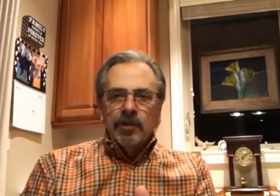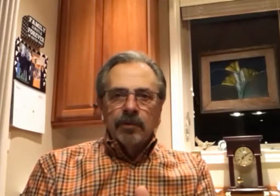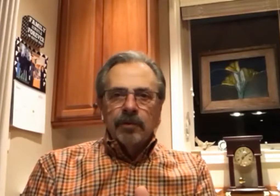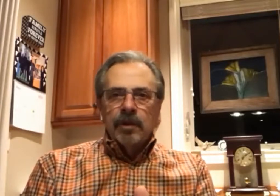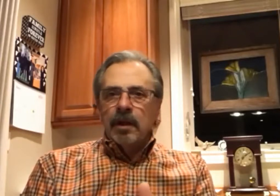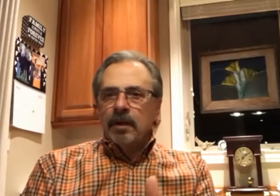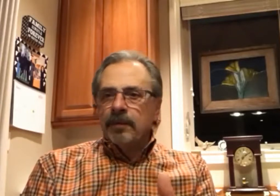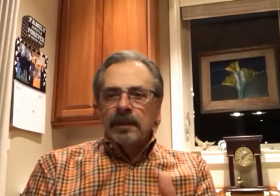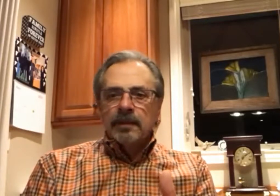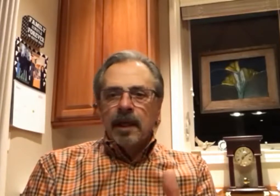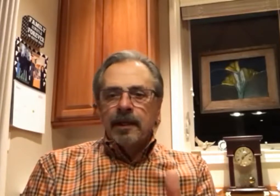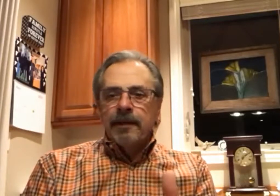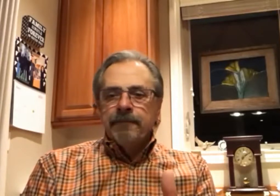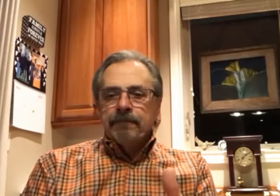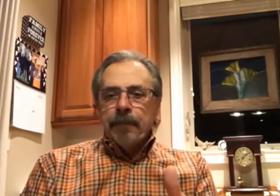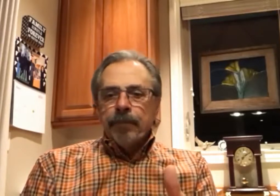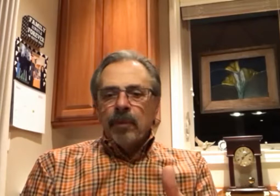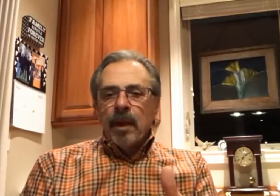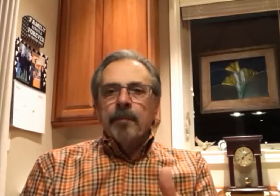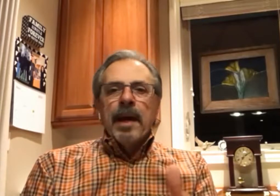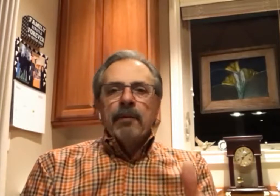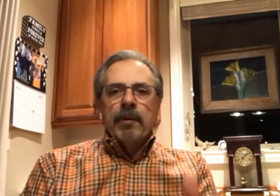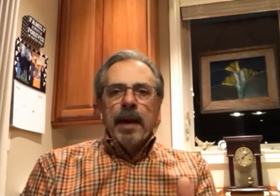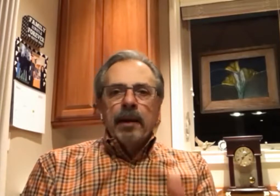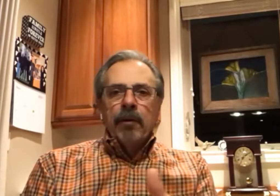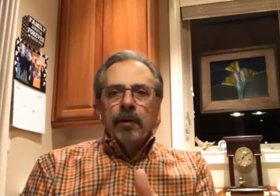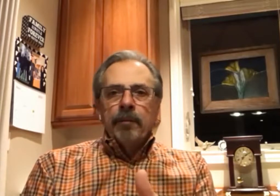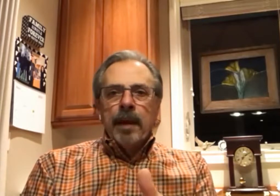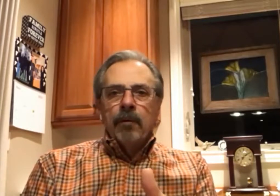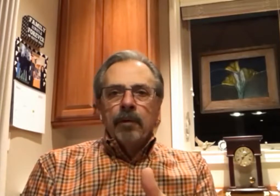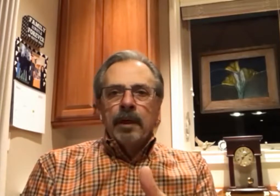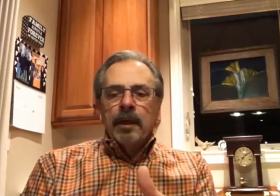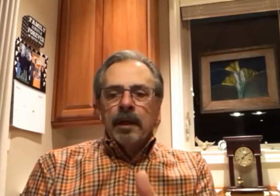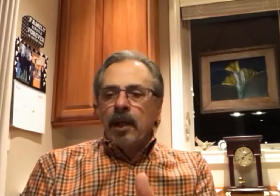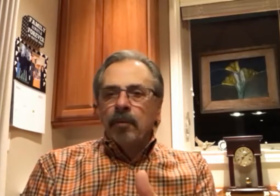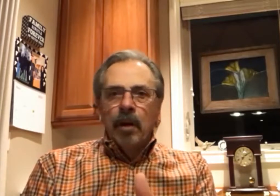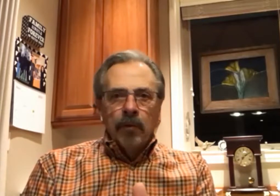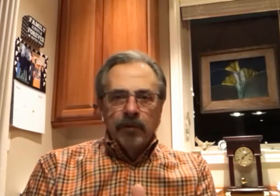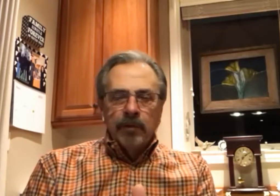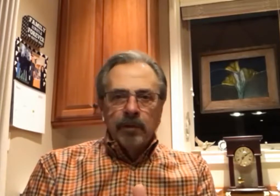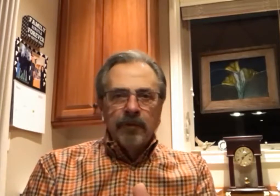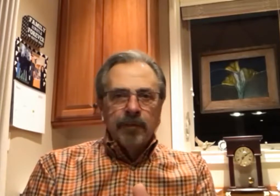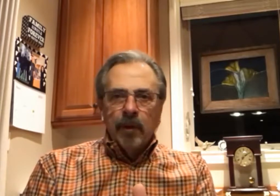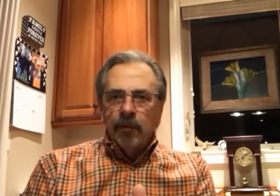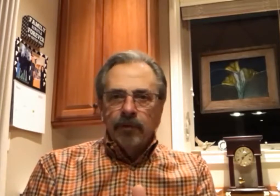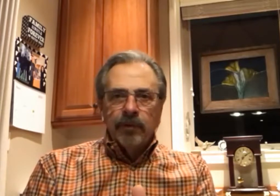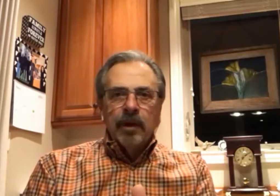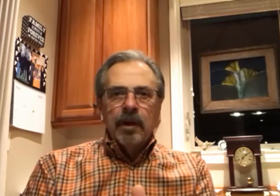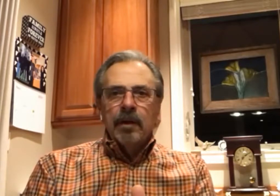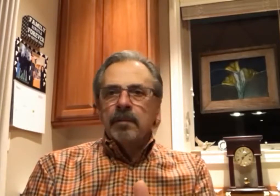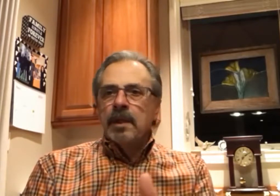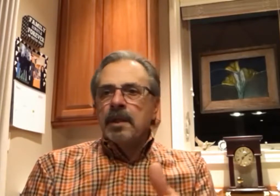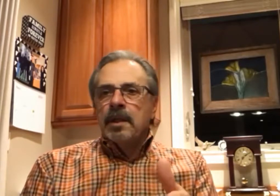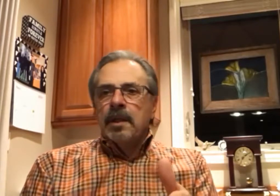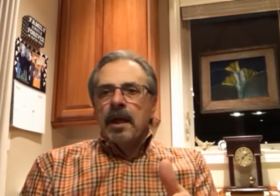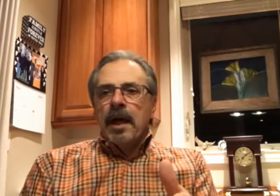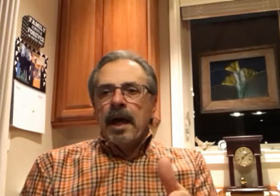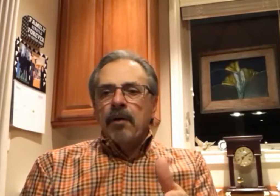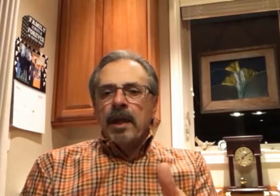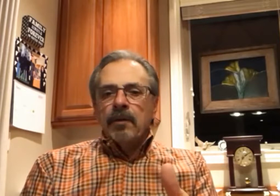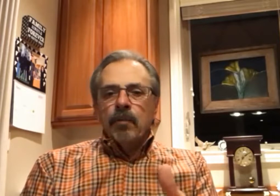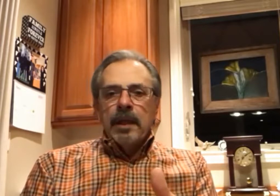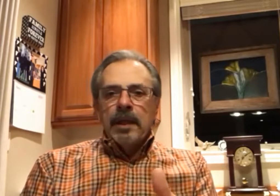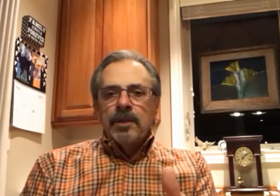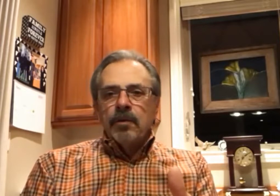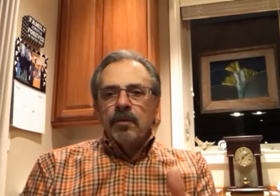climate issues. Things like battery powered air blowers, leaf blowers.